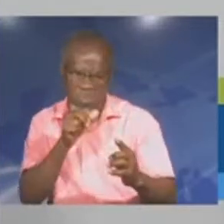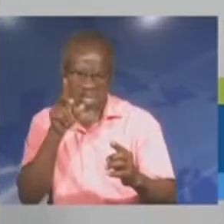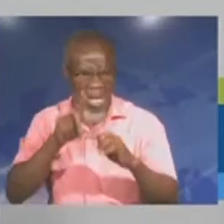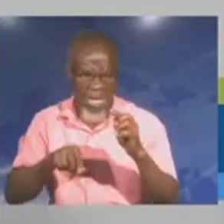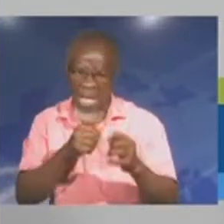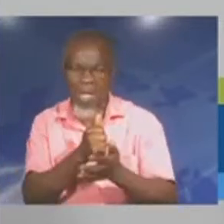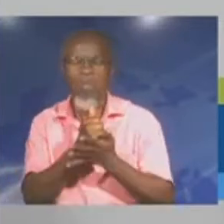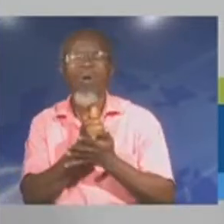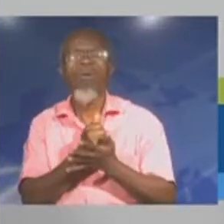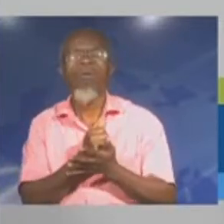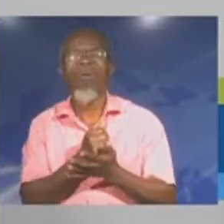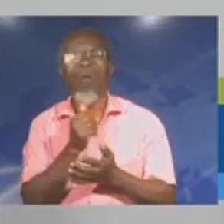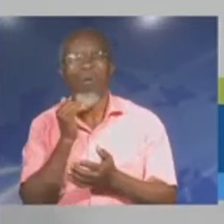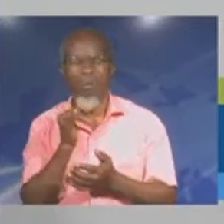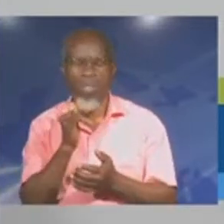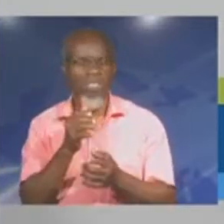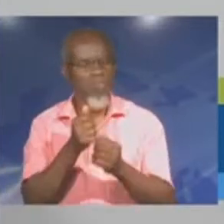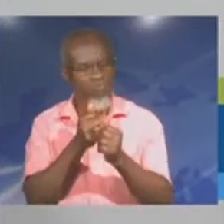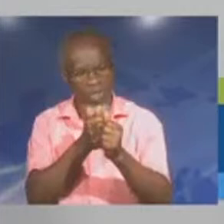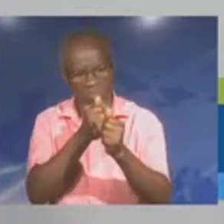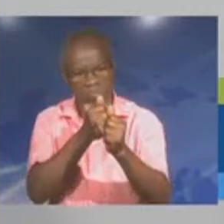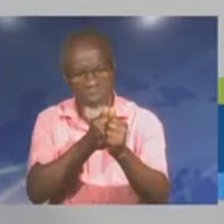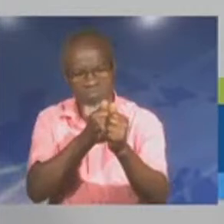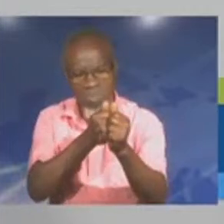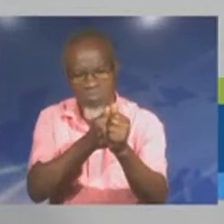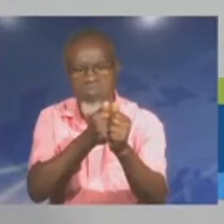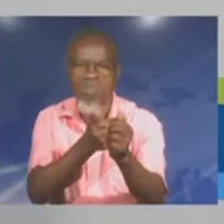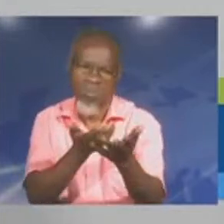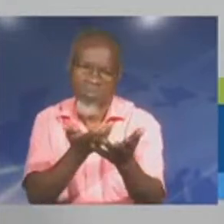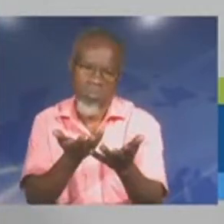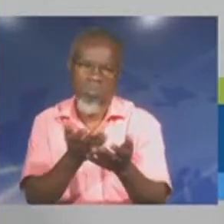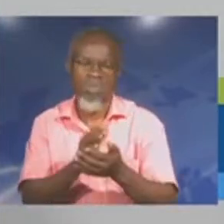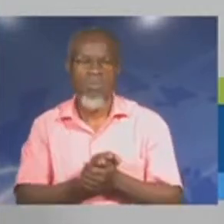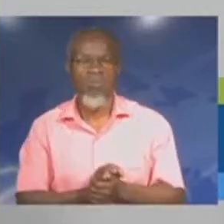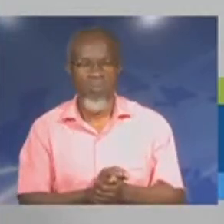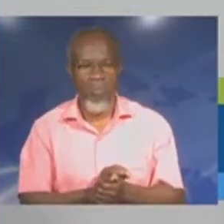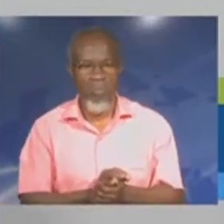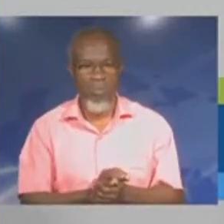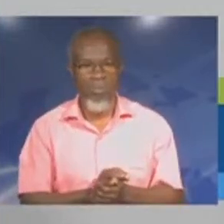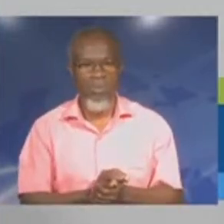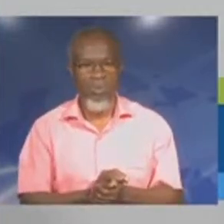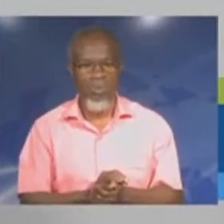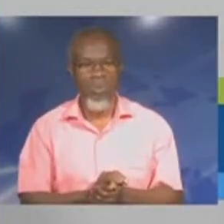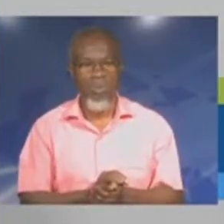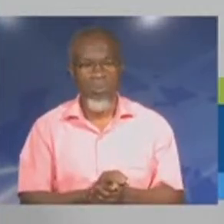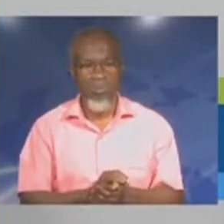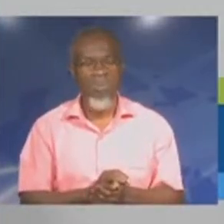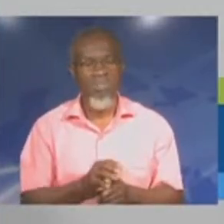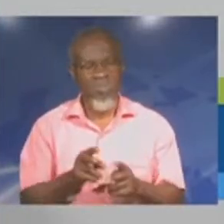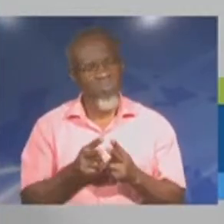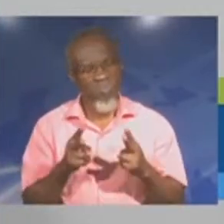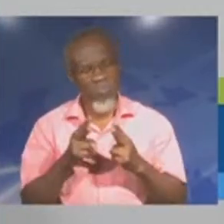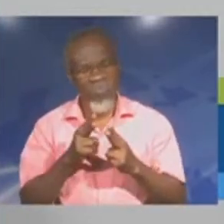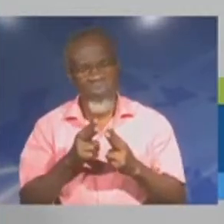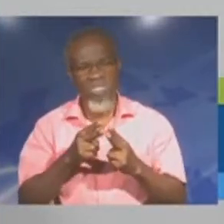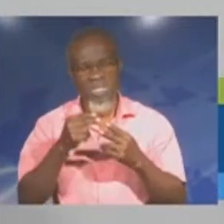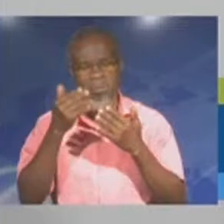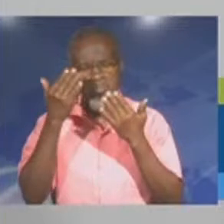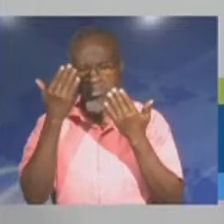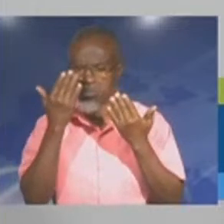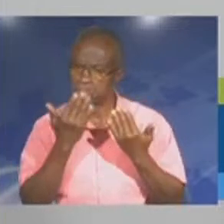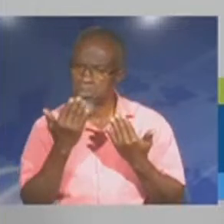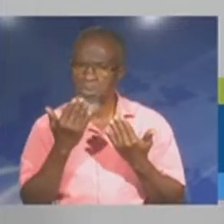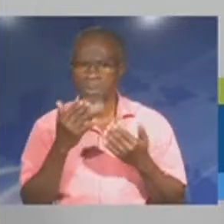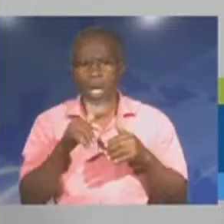deliberate misconstrue that as cardiac events. And it is so sad how the